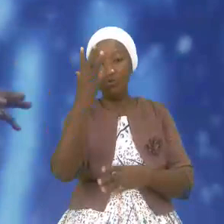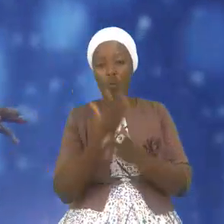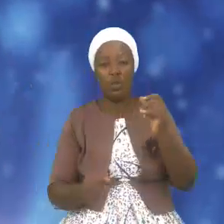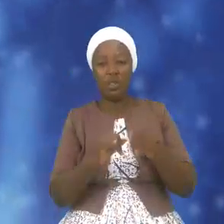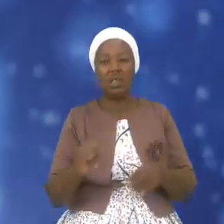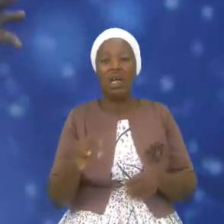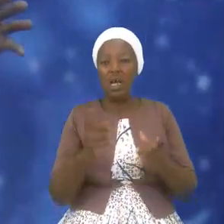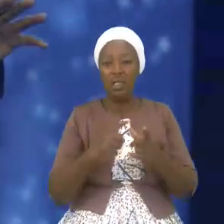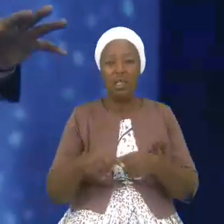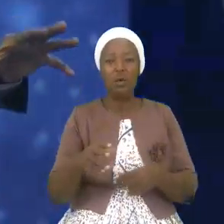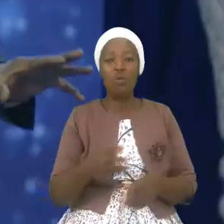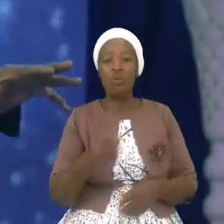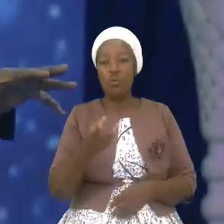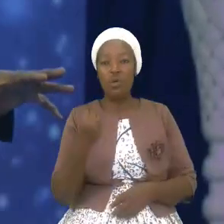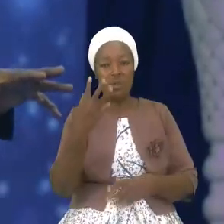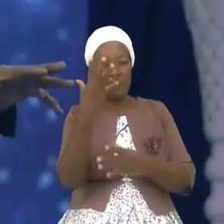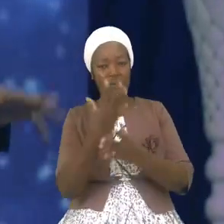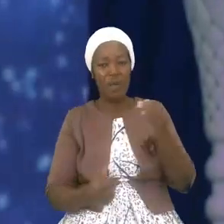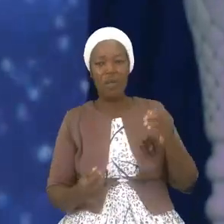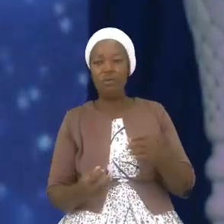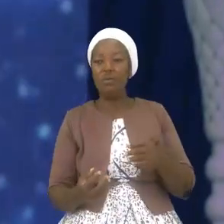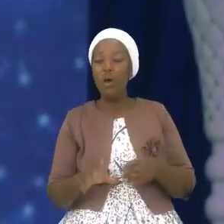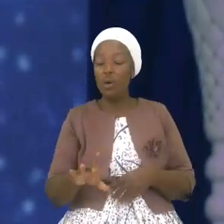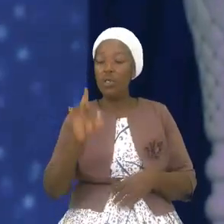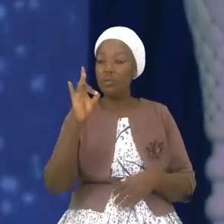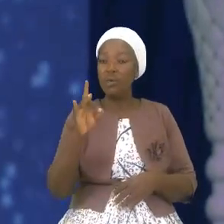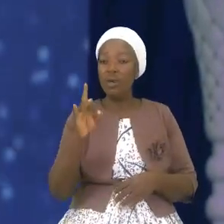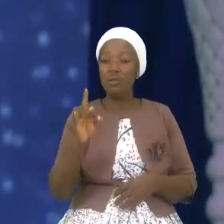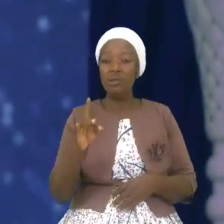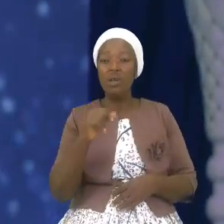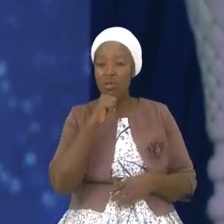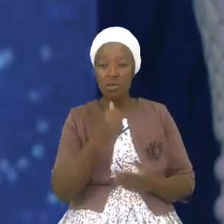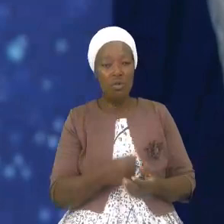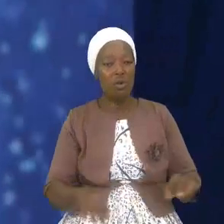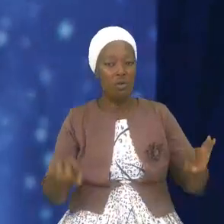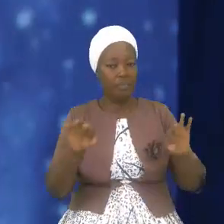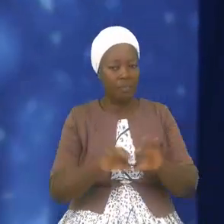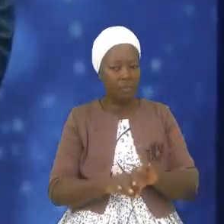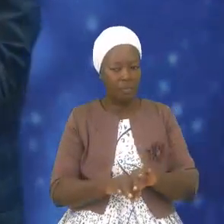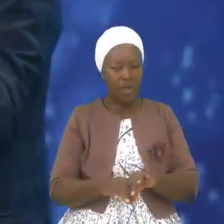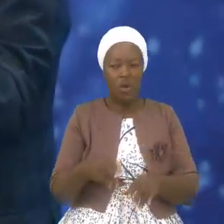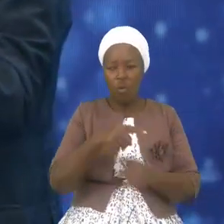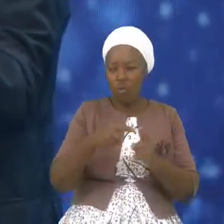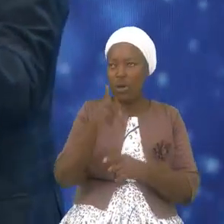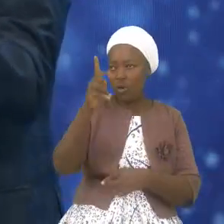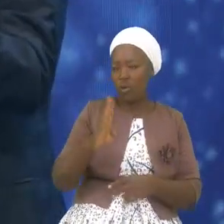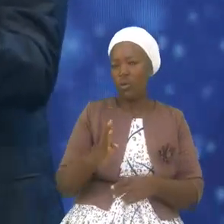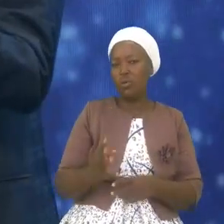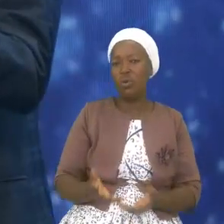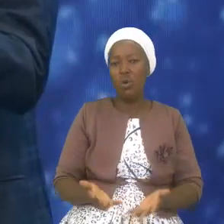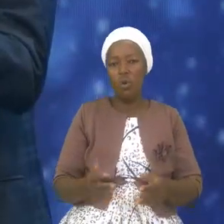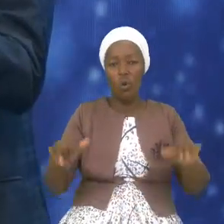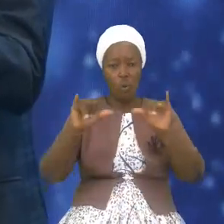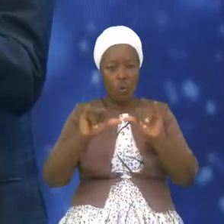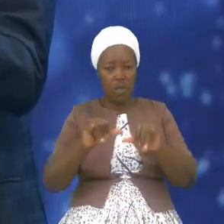us, we're either wanting or we're worthy. Enoch was weighed, he was